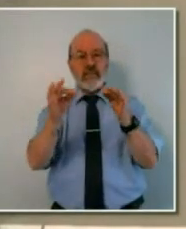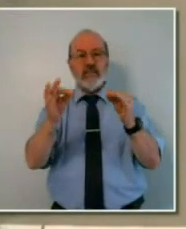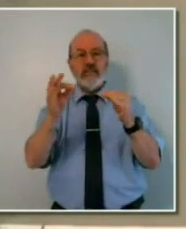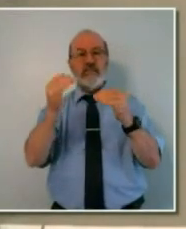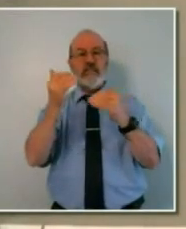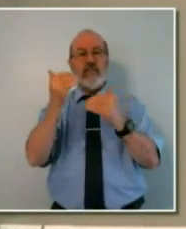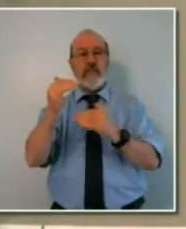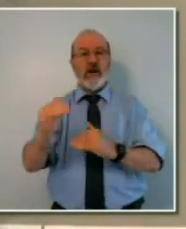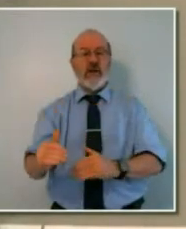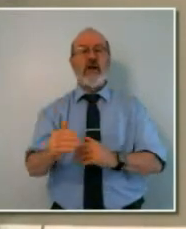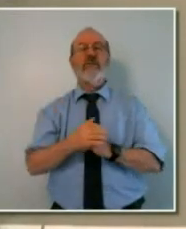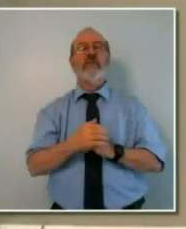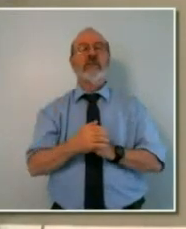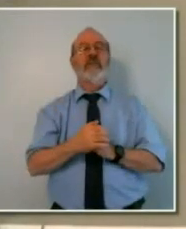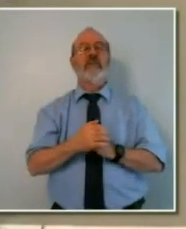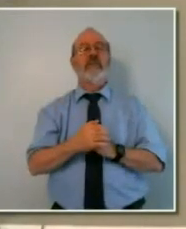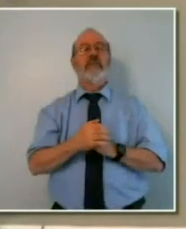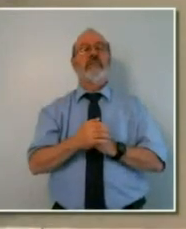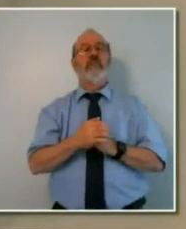forth.